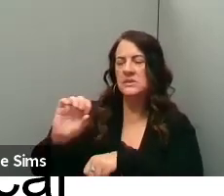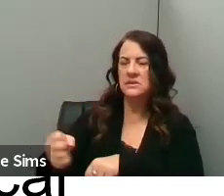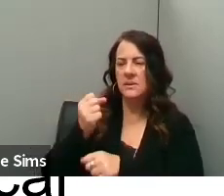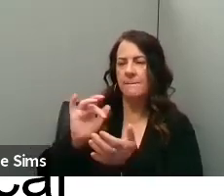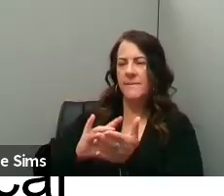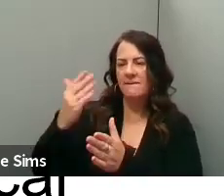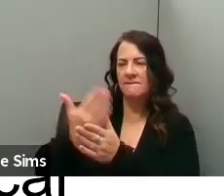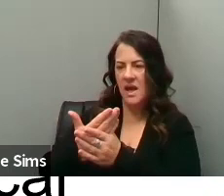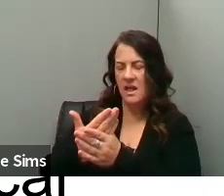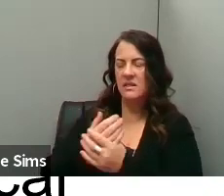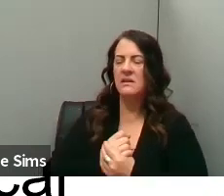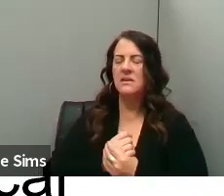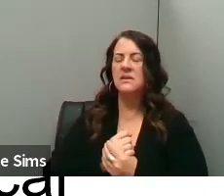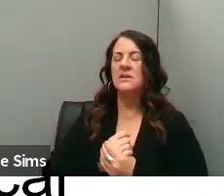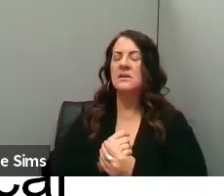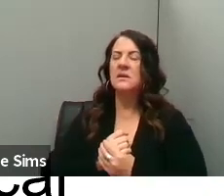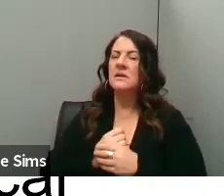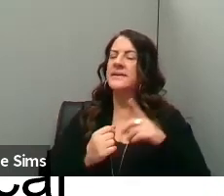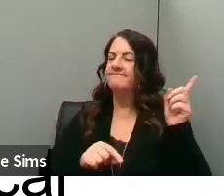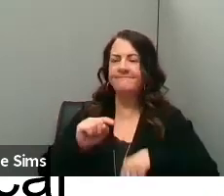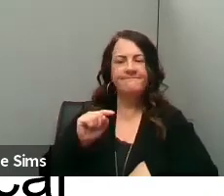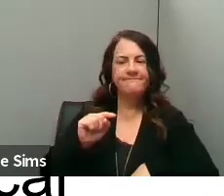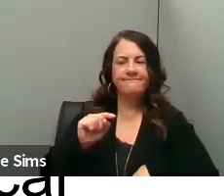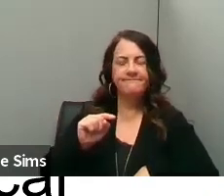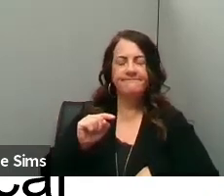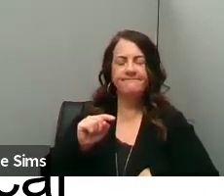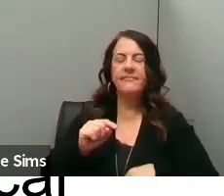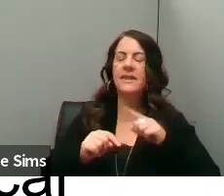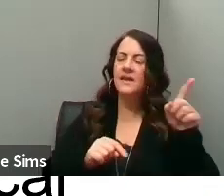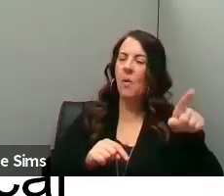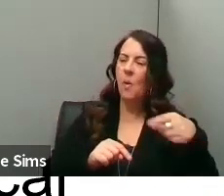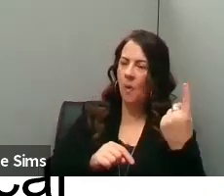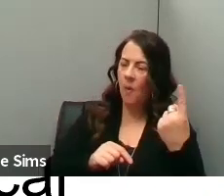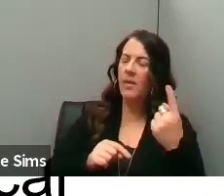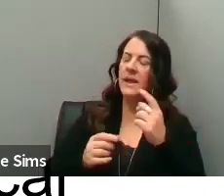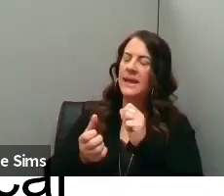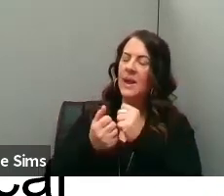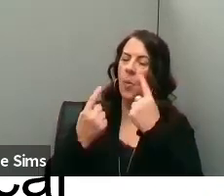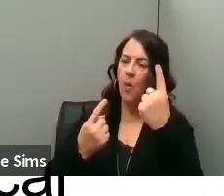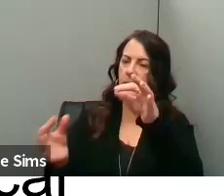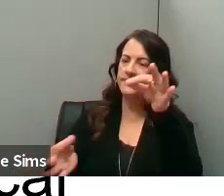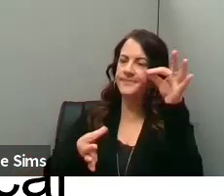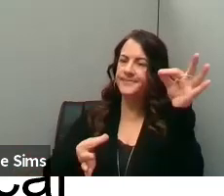accommodation. The employer cannot request Gia's entire medical record because that's unnecessary.